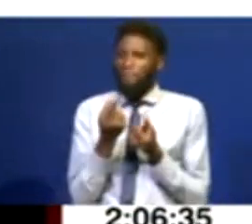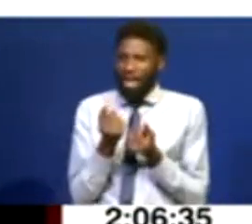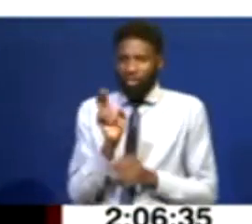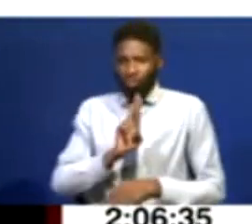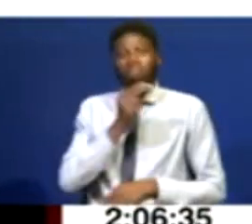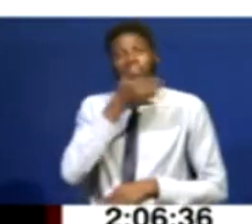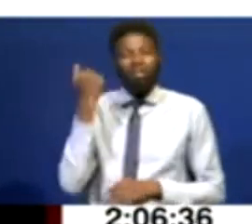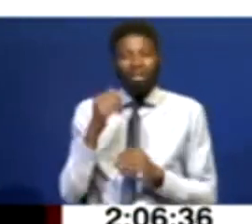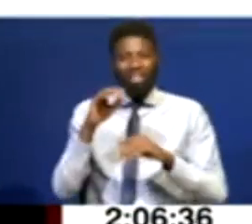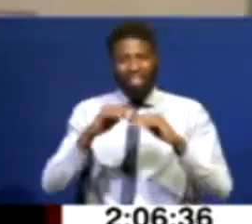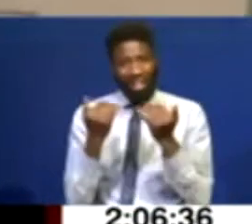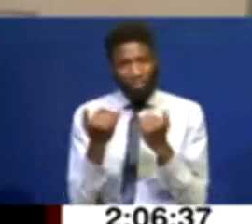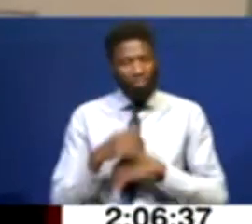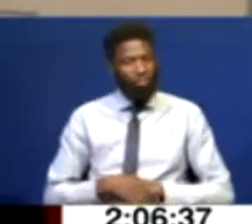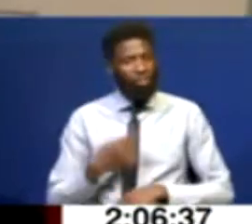social accountability,